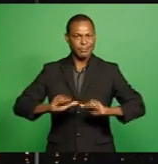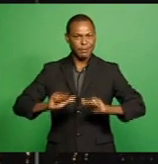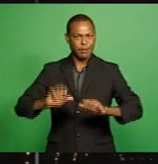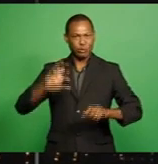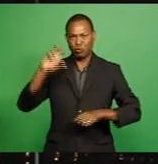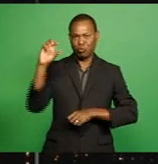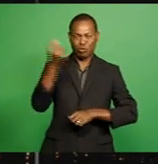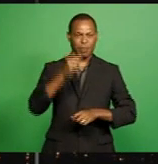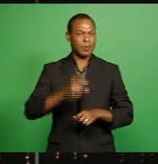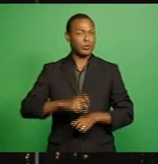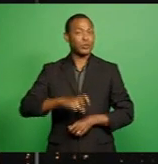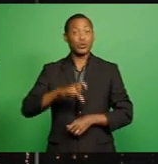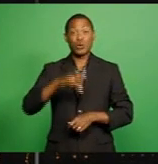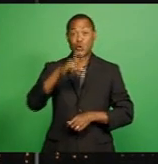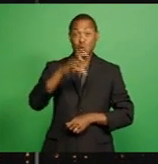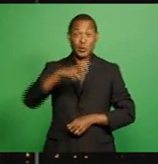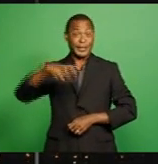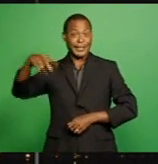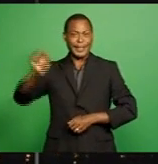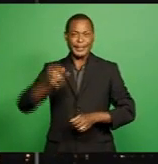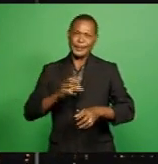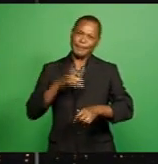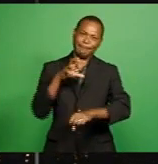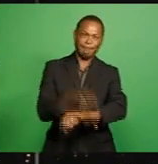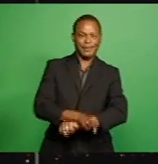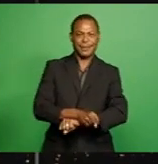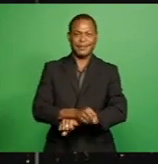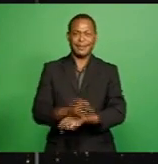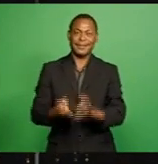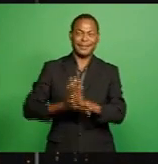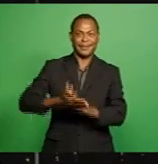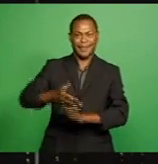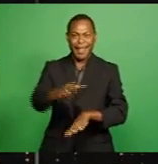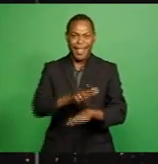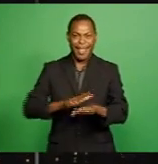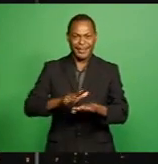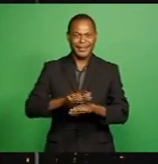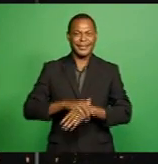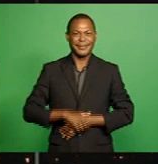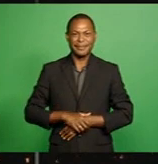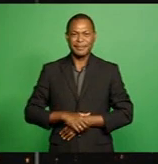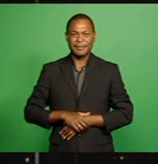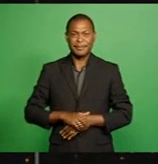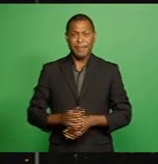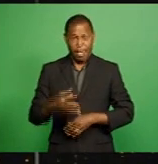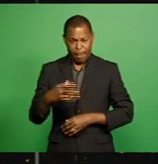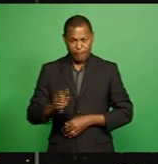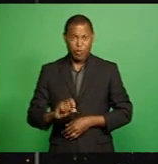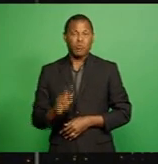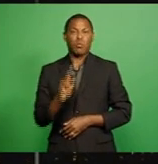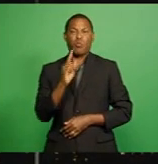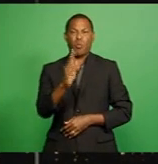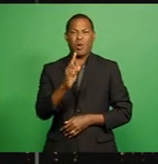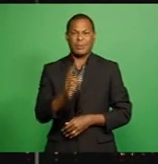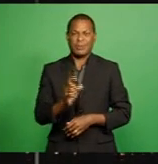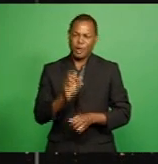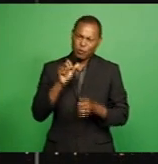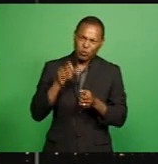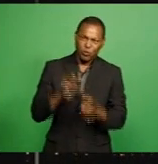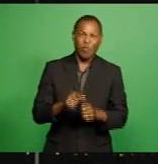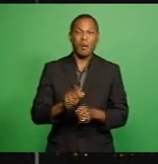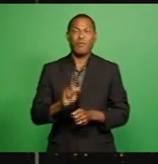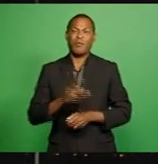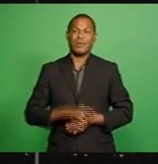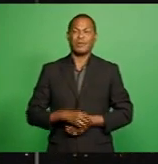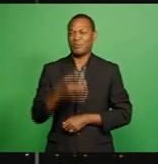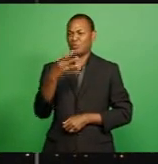Crusaders beating the Highlanders 26-13. Sebuloni Rees scored 1 for the Crusaders, 4